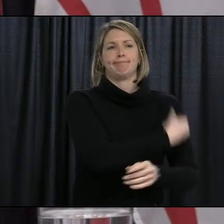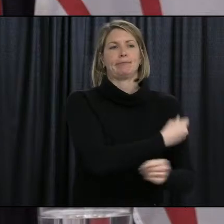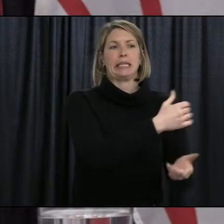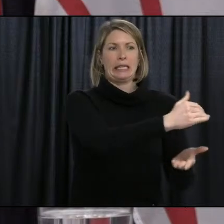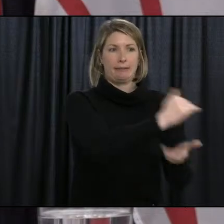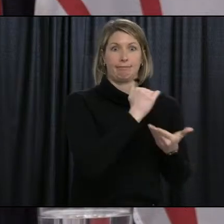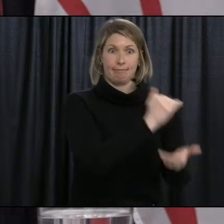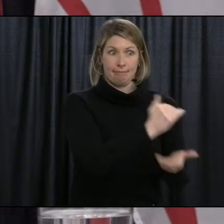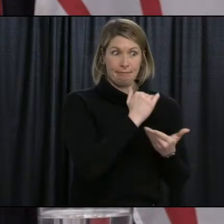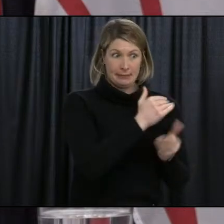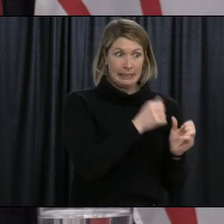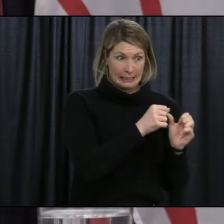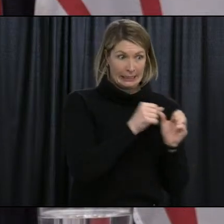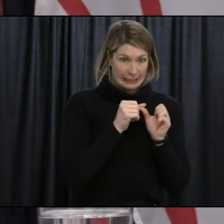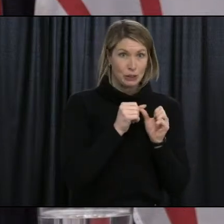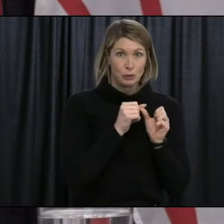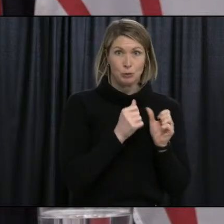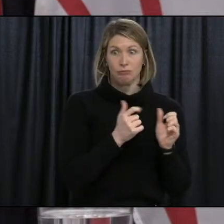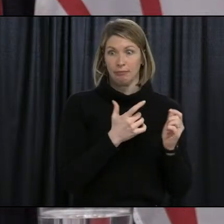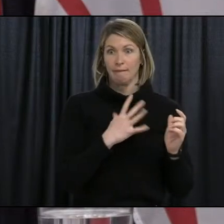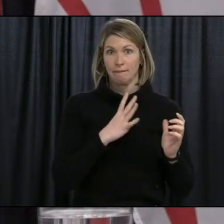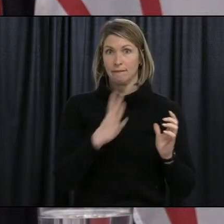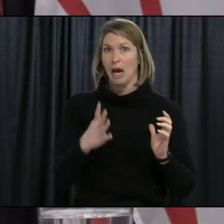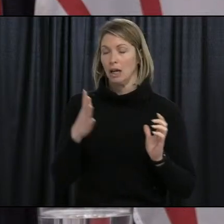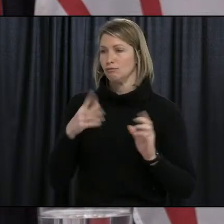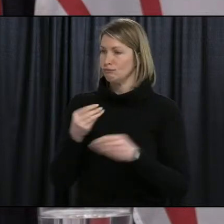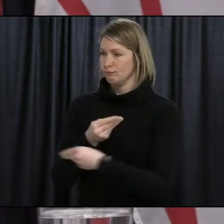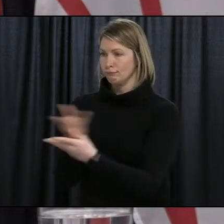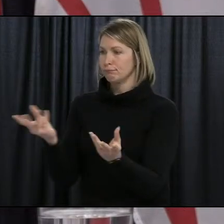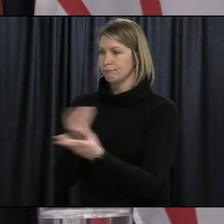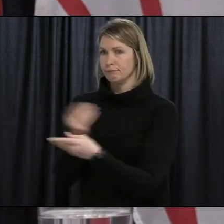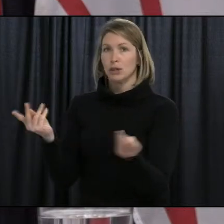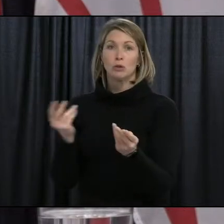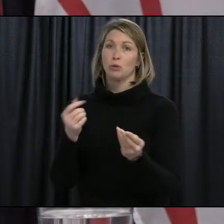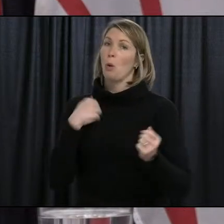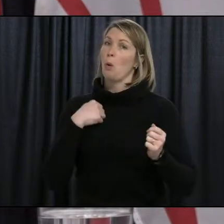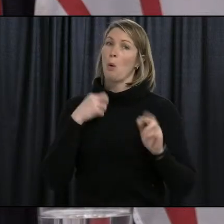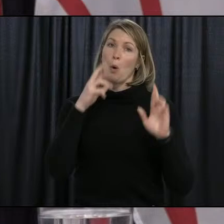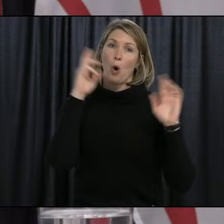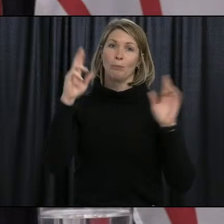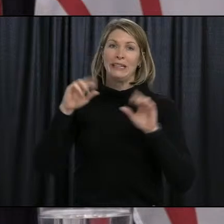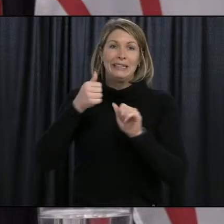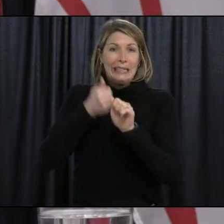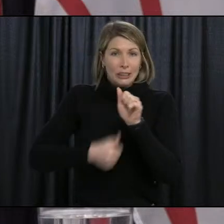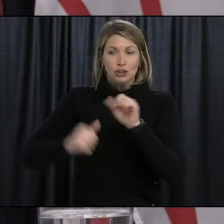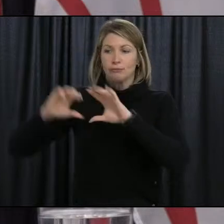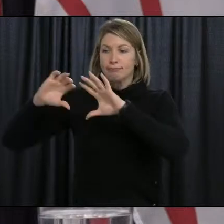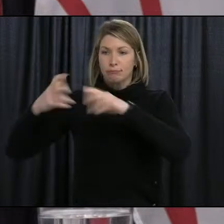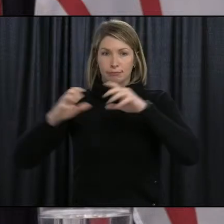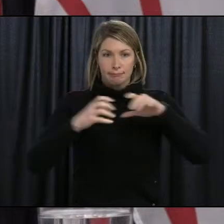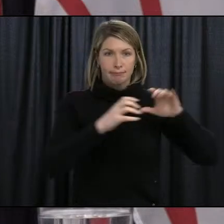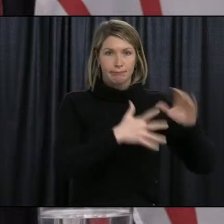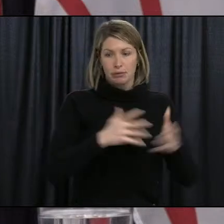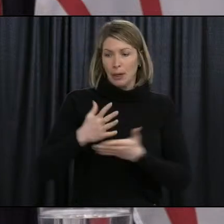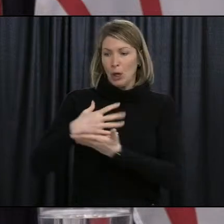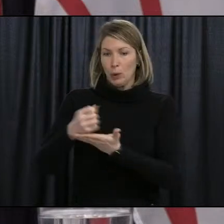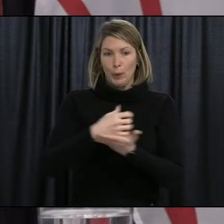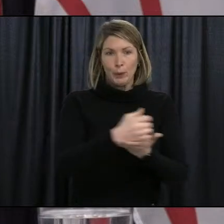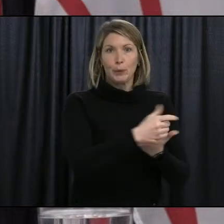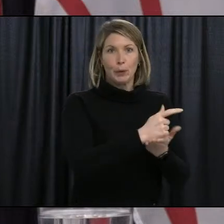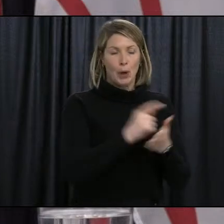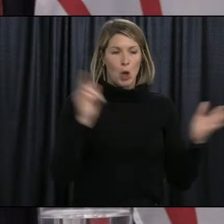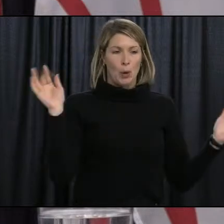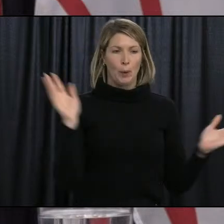a reasonable prediction given the supply chain. And so we're certainly hopeful that will be the case. And it is consistent,